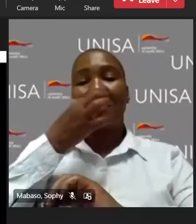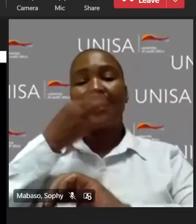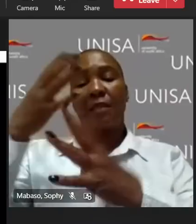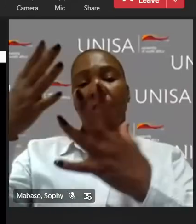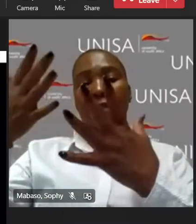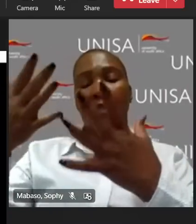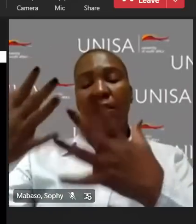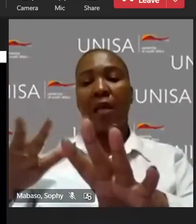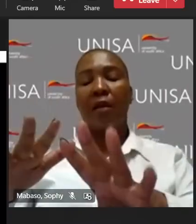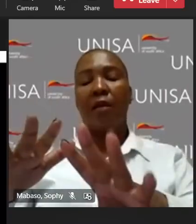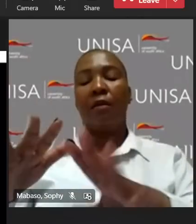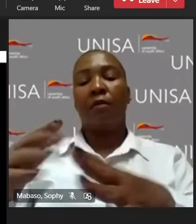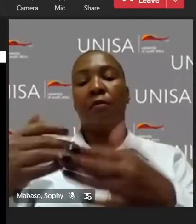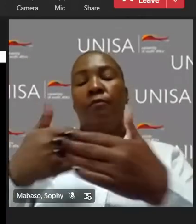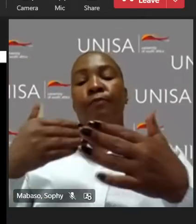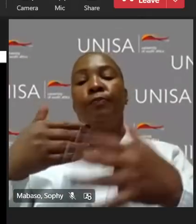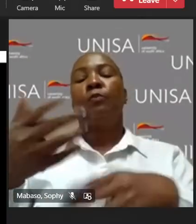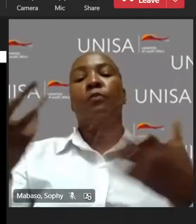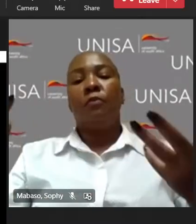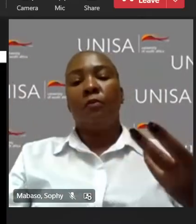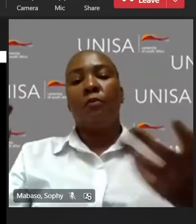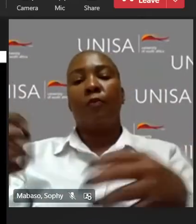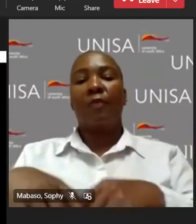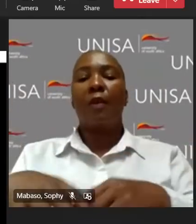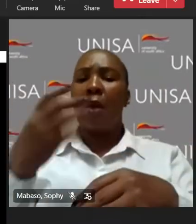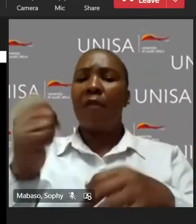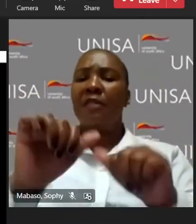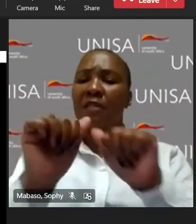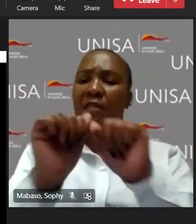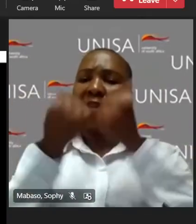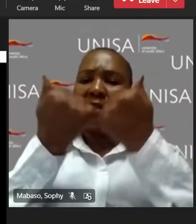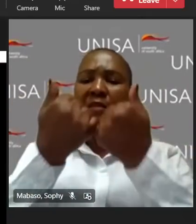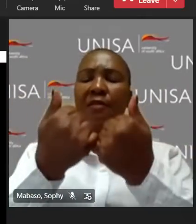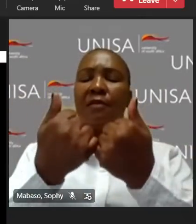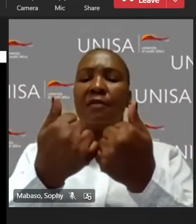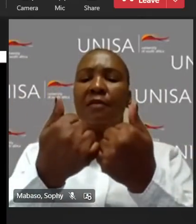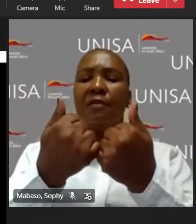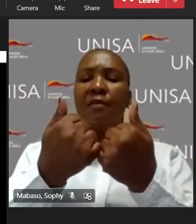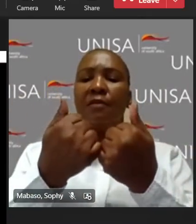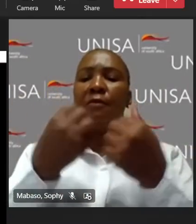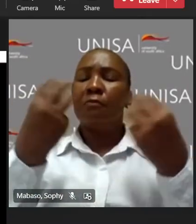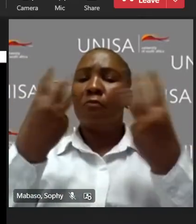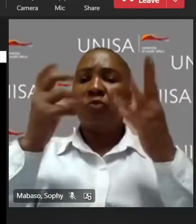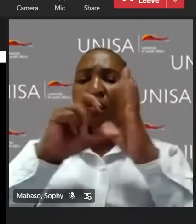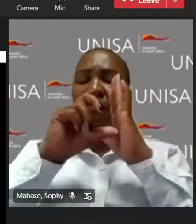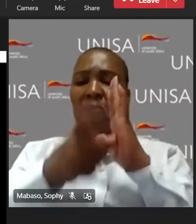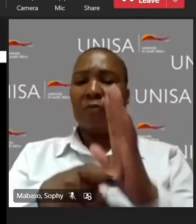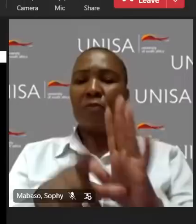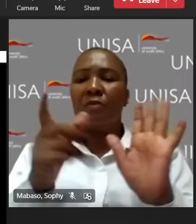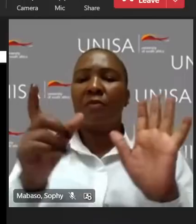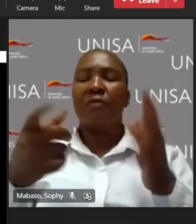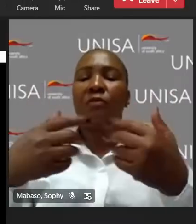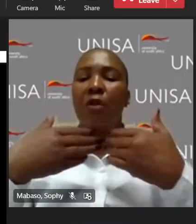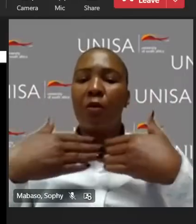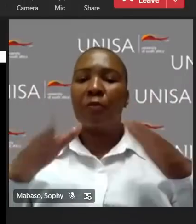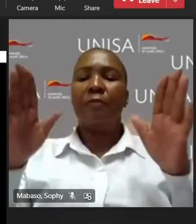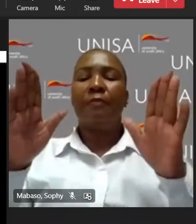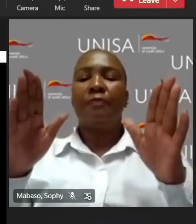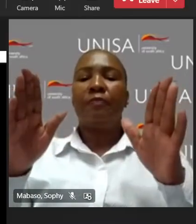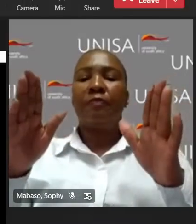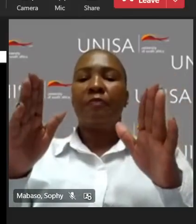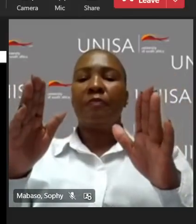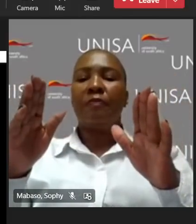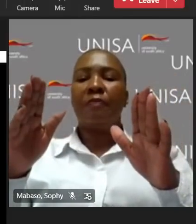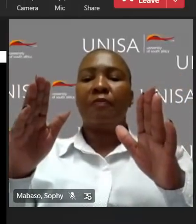mentioned earlier, we have a challenge with disclosure. We encourage students not to conceal their